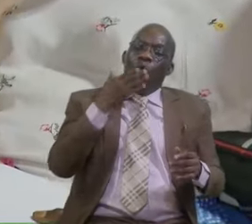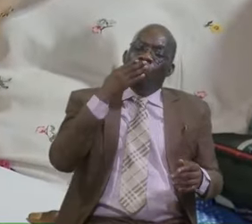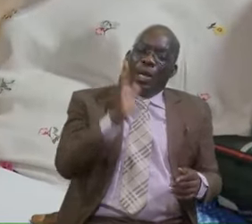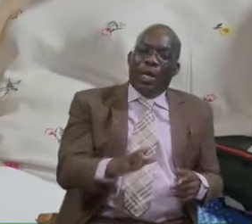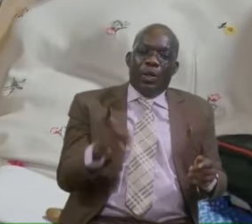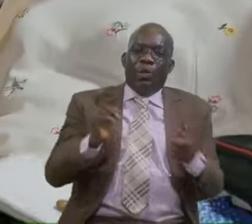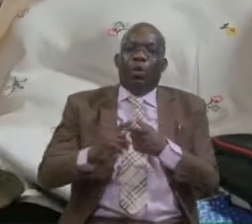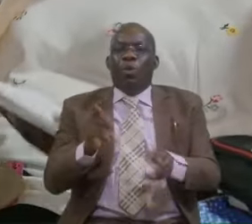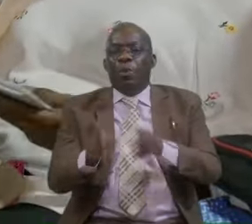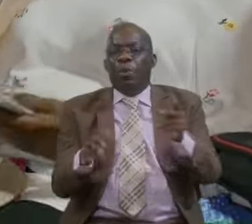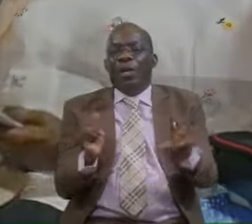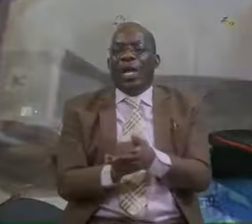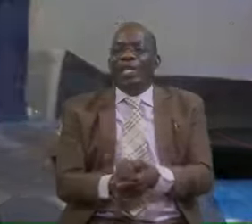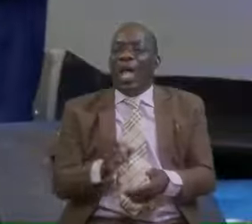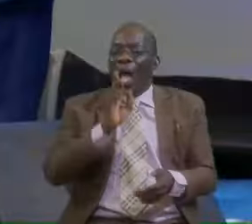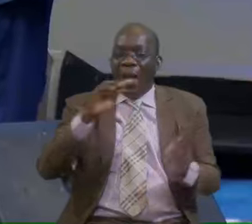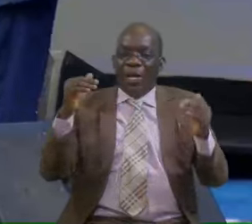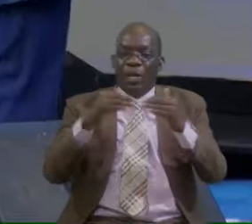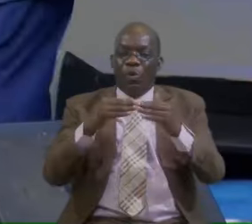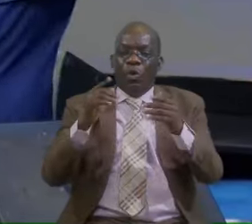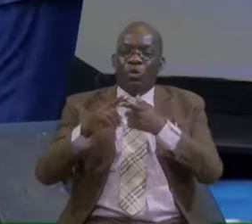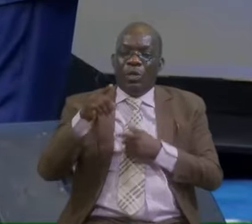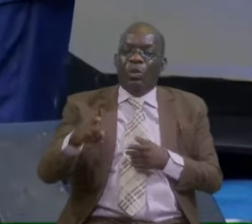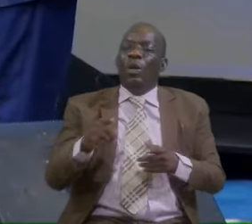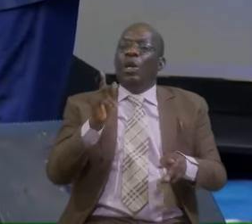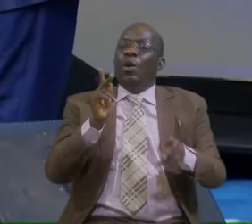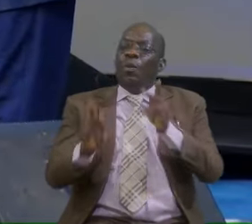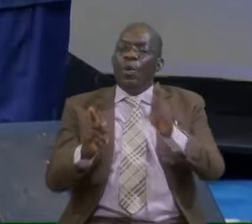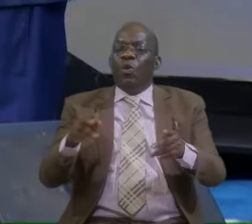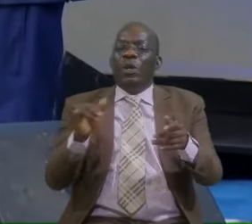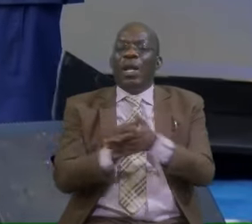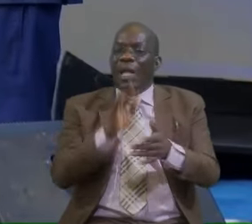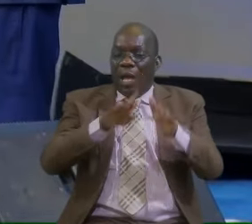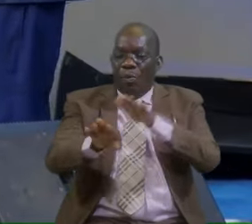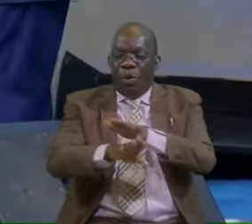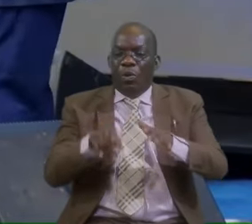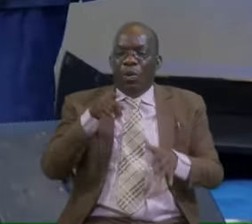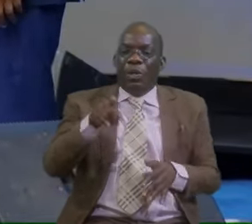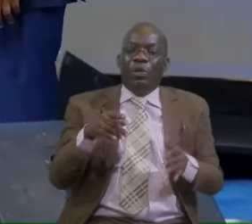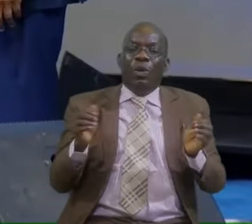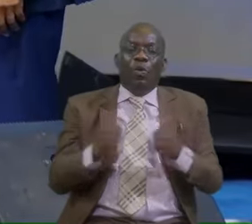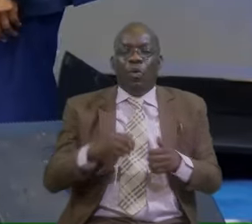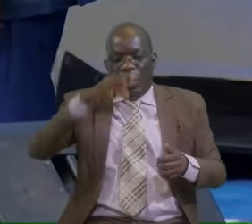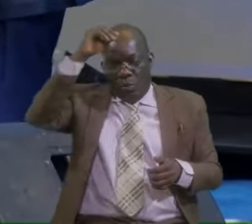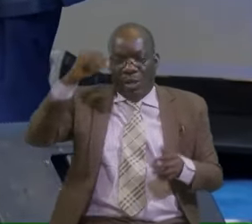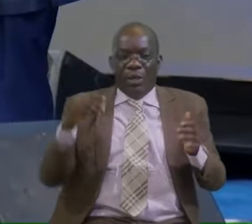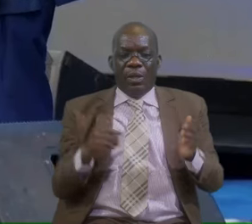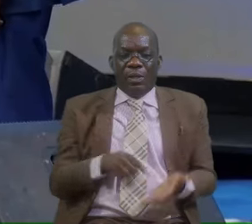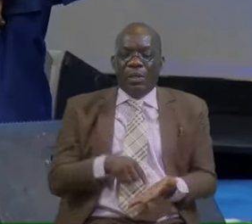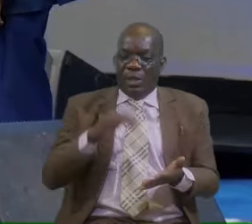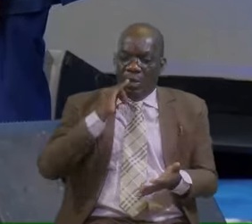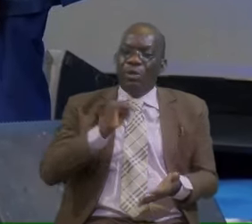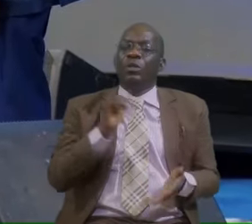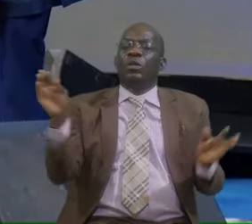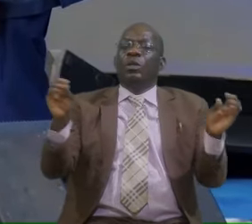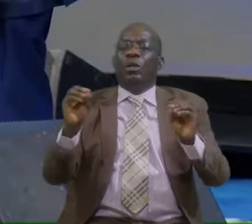the people who are under him. It says with men this is impossible, because